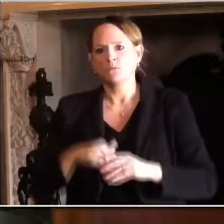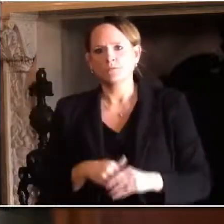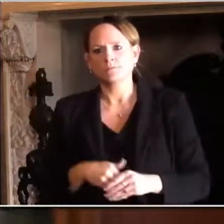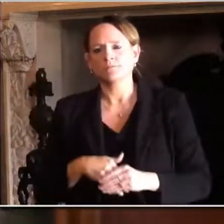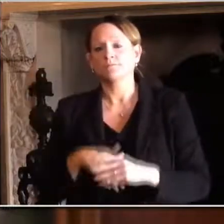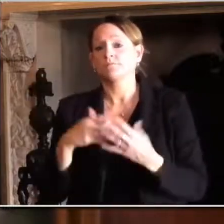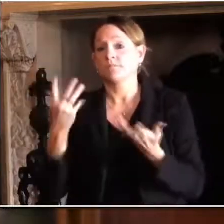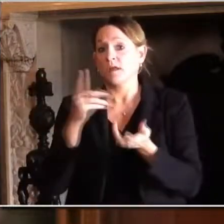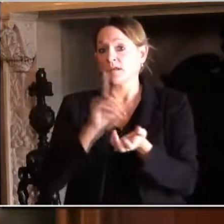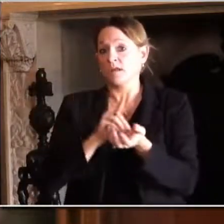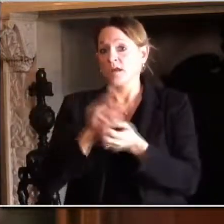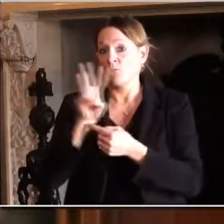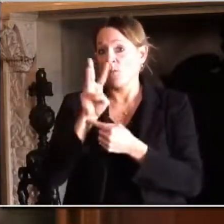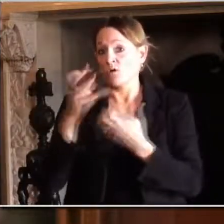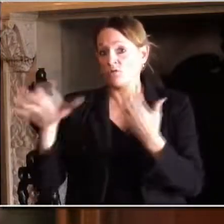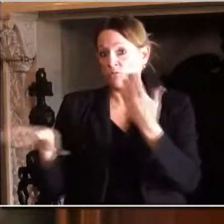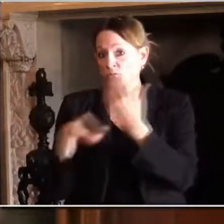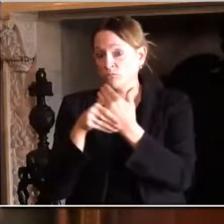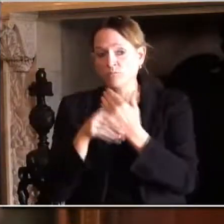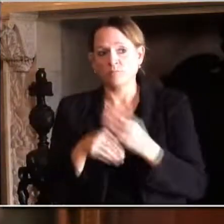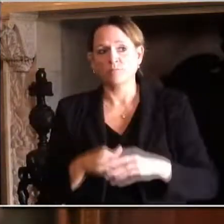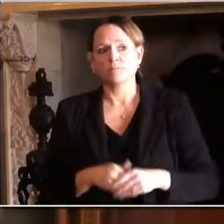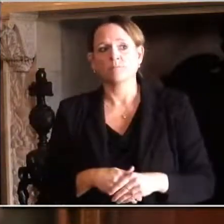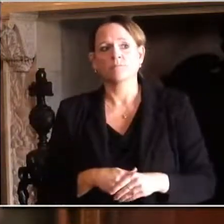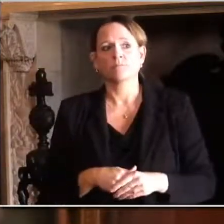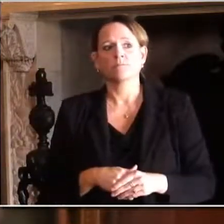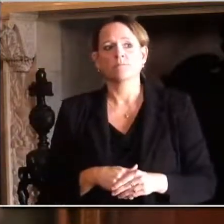that I'd add is right now,